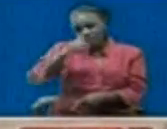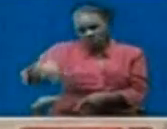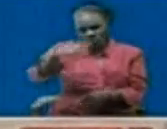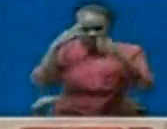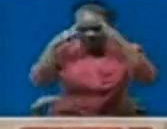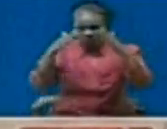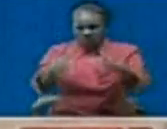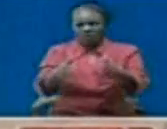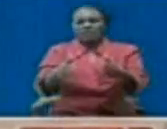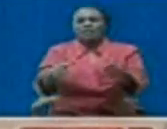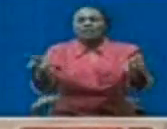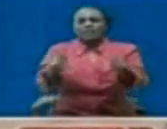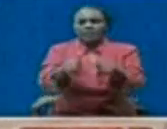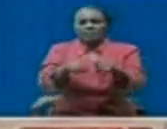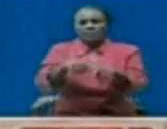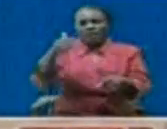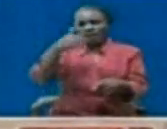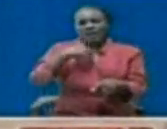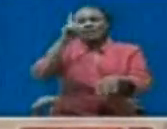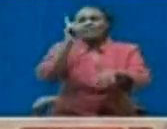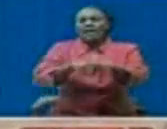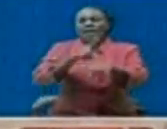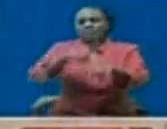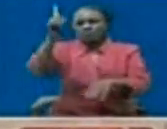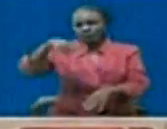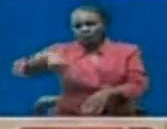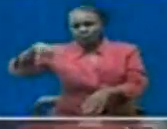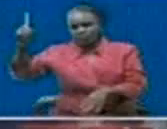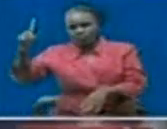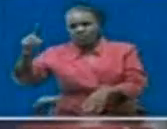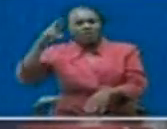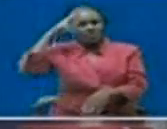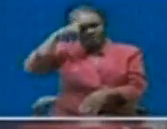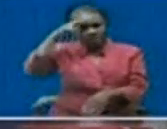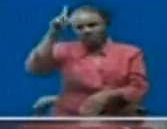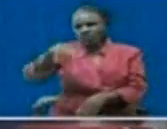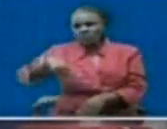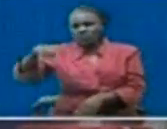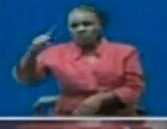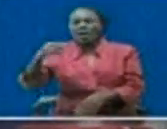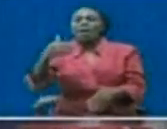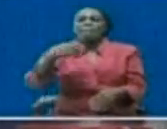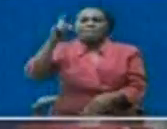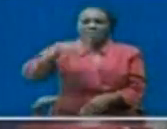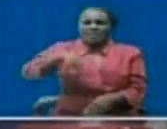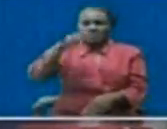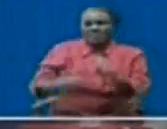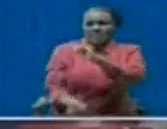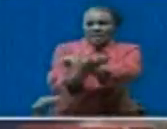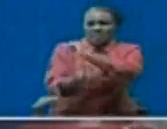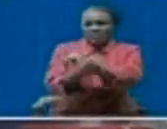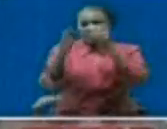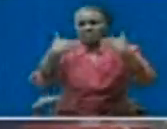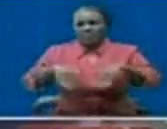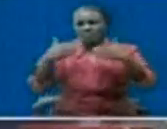it will cost the country some money, but the timing is right. The reasons are right, and we just have to explain to the people. And